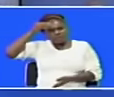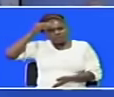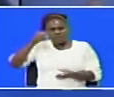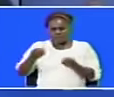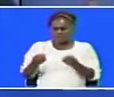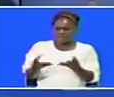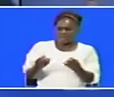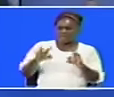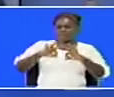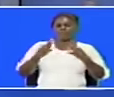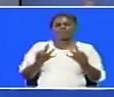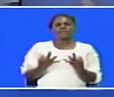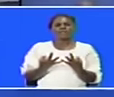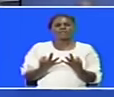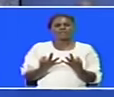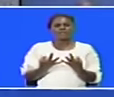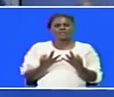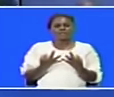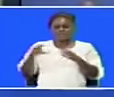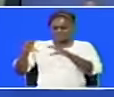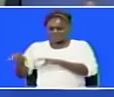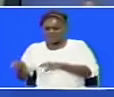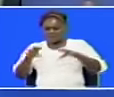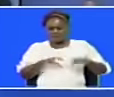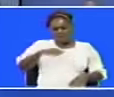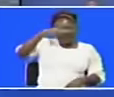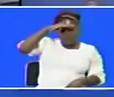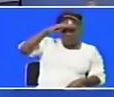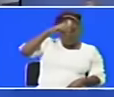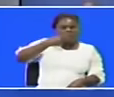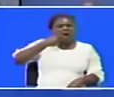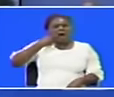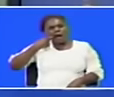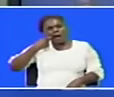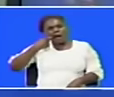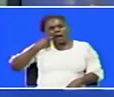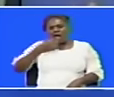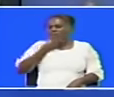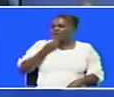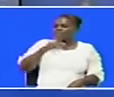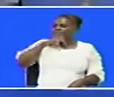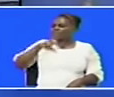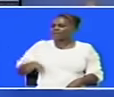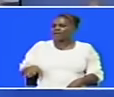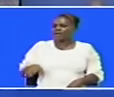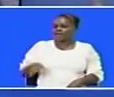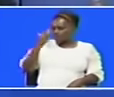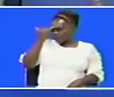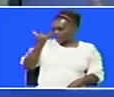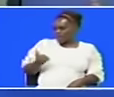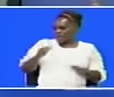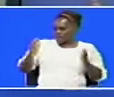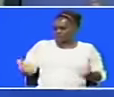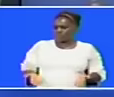many families are suffering from alcoholism among father and sons, and it is why I've